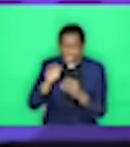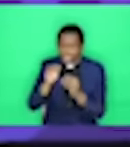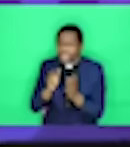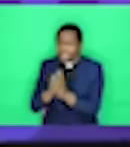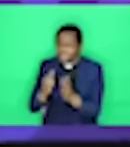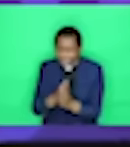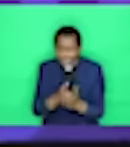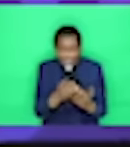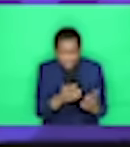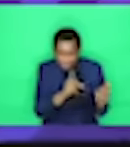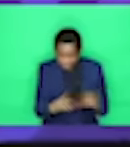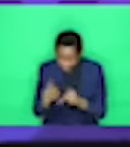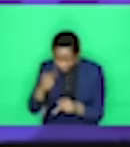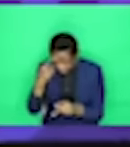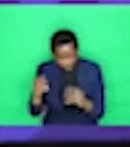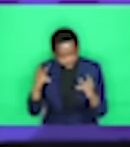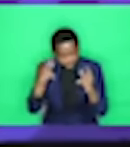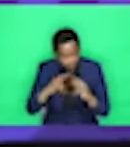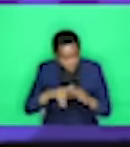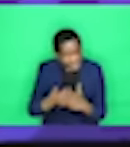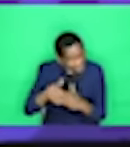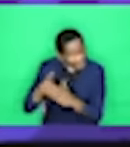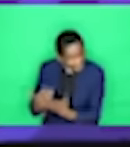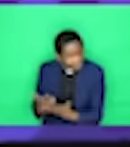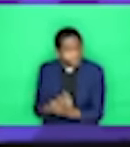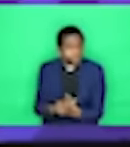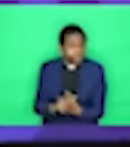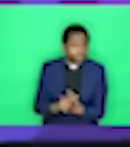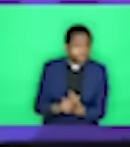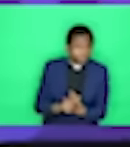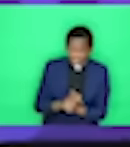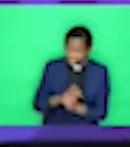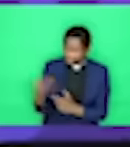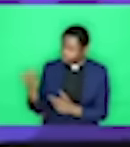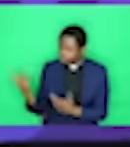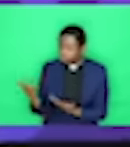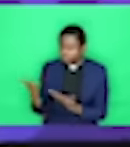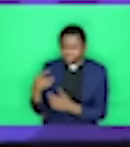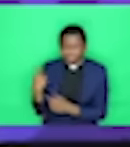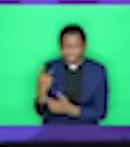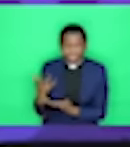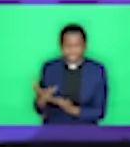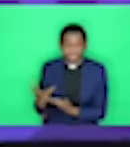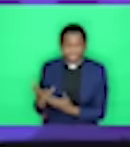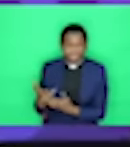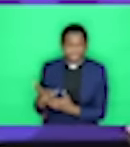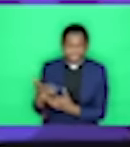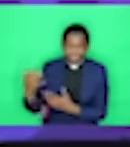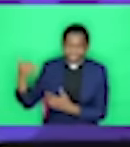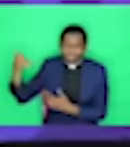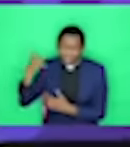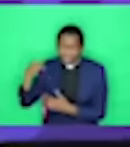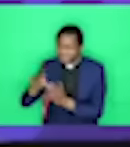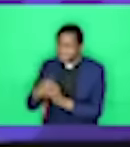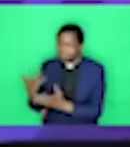conference. I was with him alone and then he decided to participate in what I've just said.